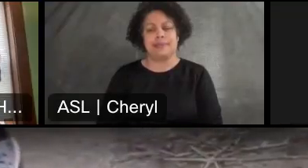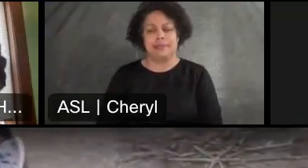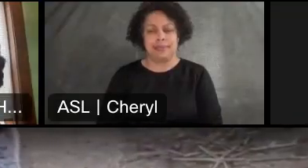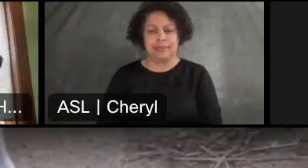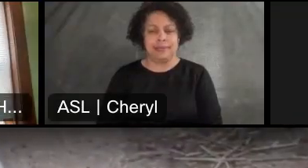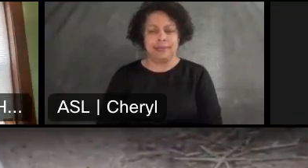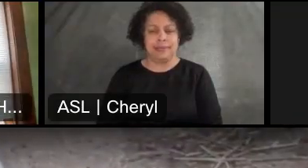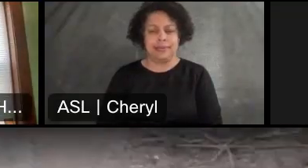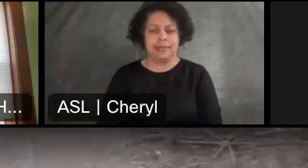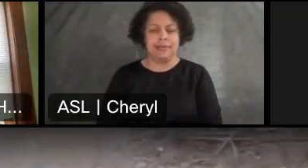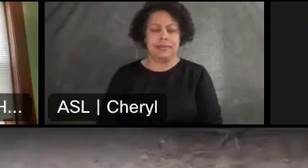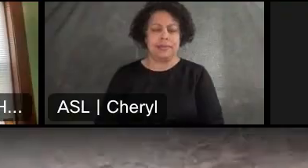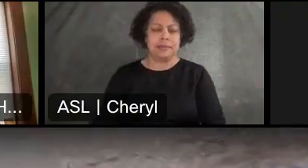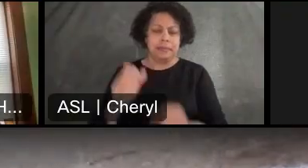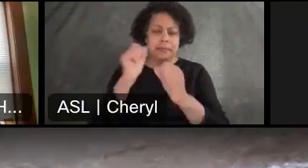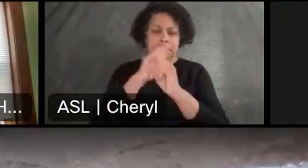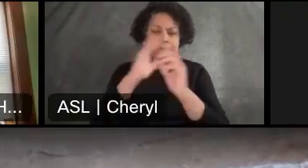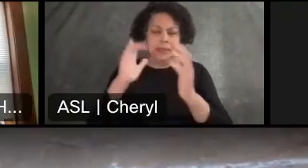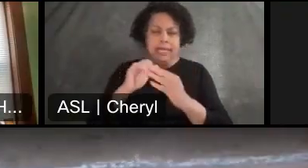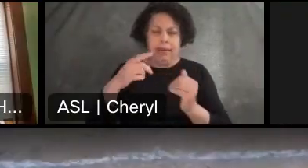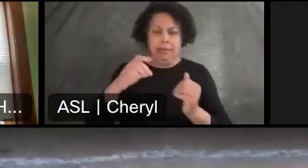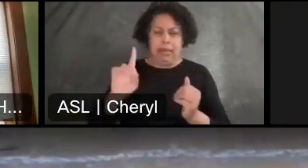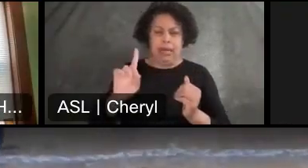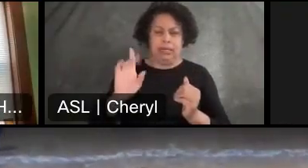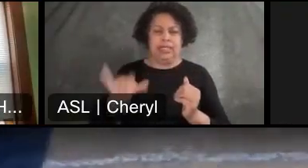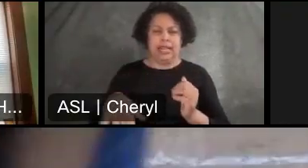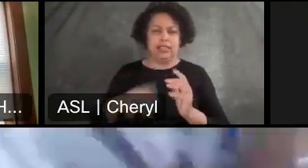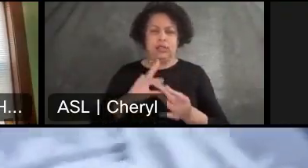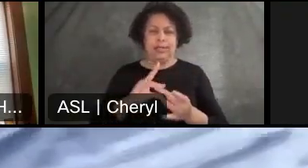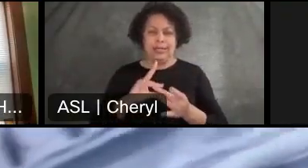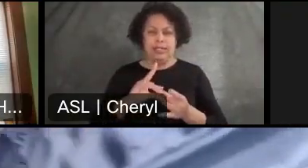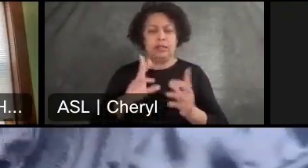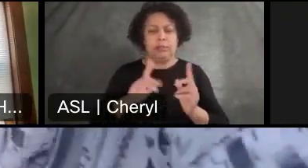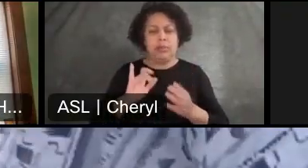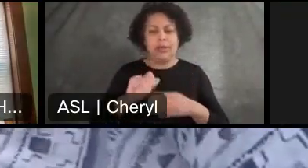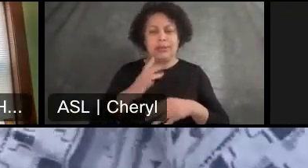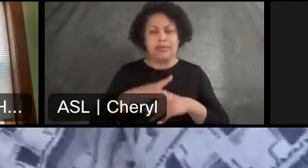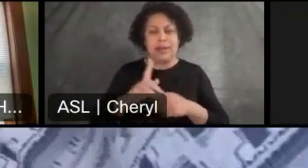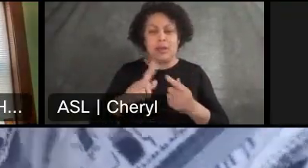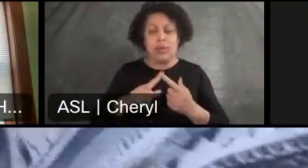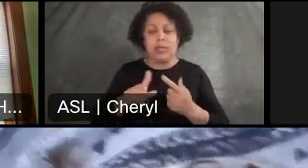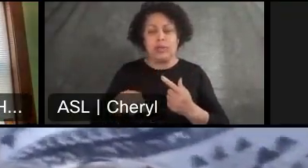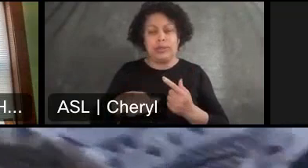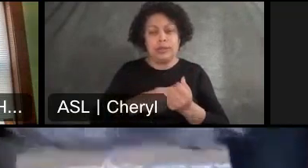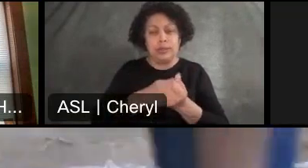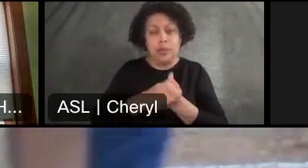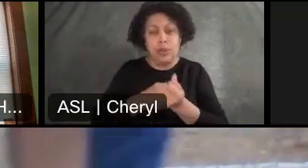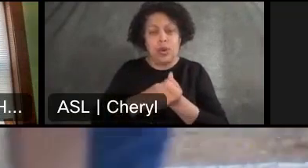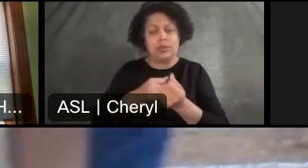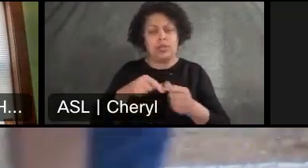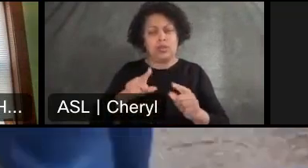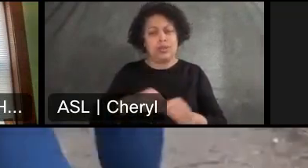Imagine pods are relationships with people that you can turn to for support during times of crisis. A pod mapping exercise